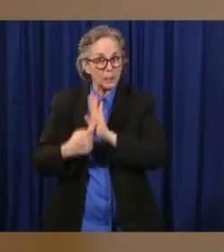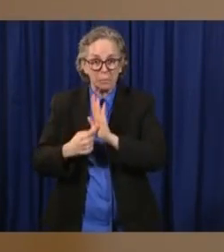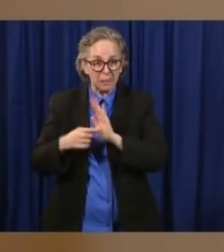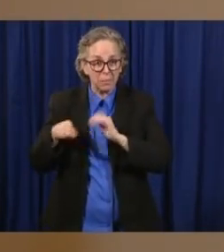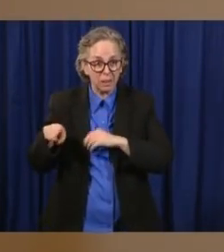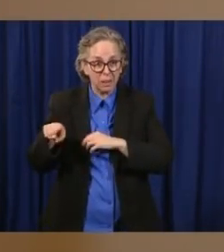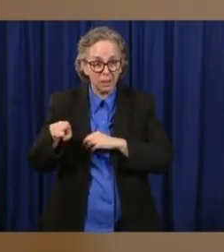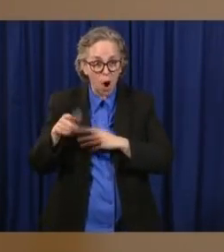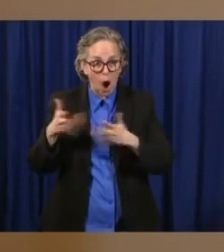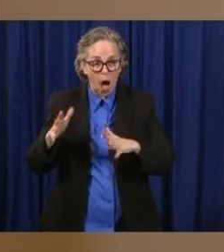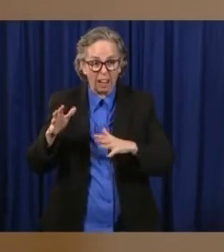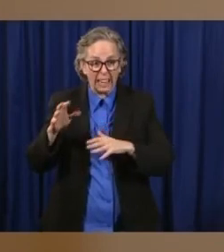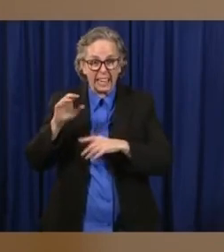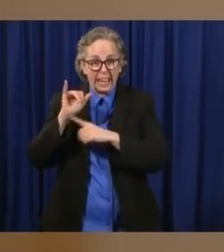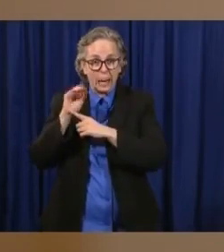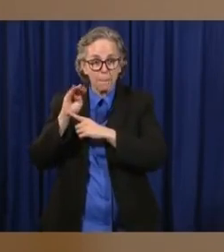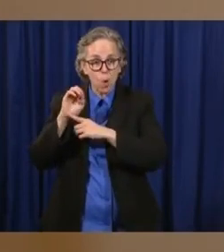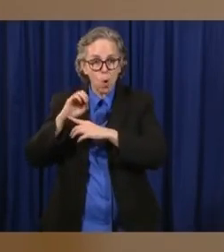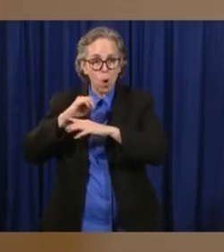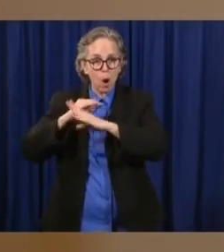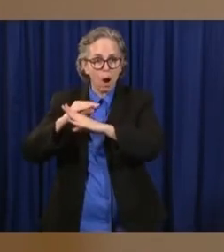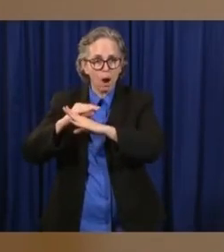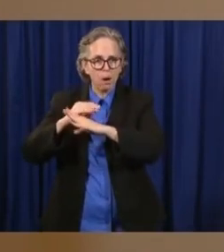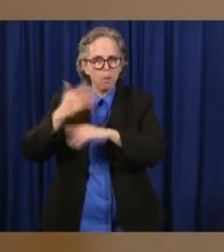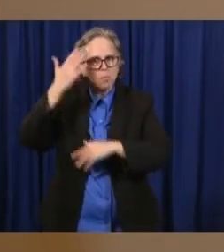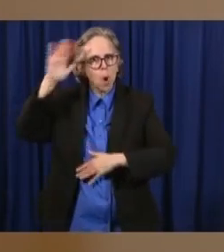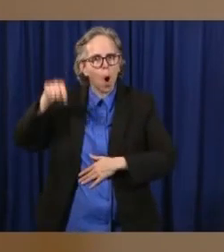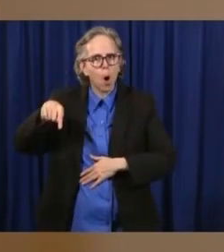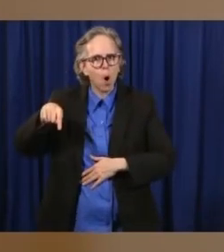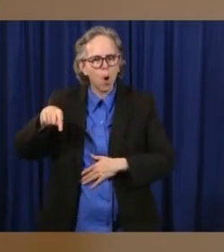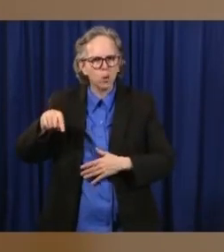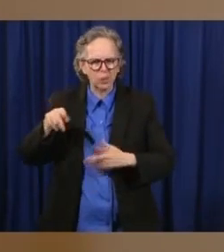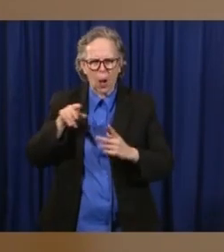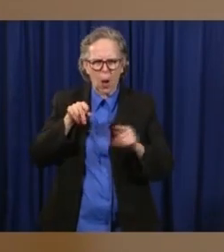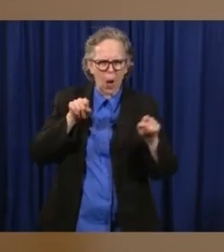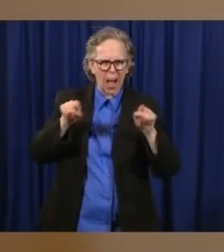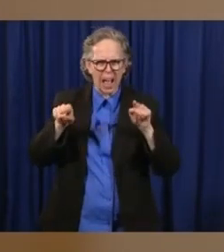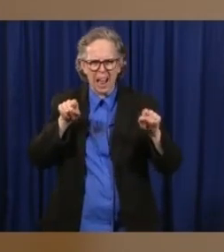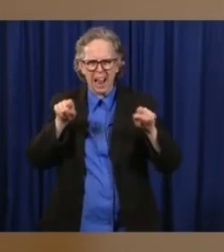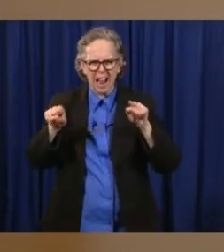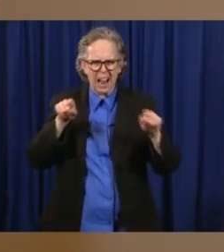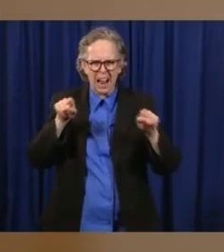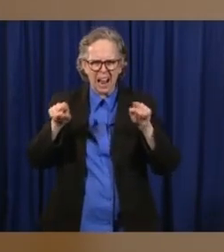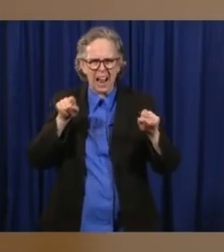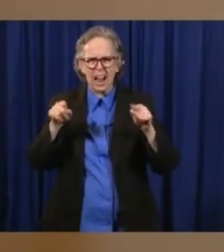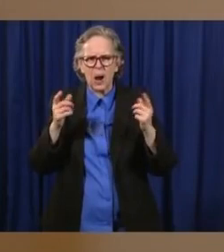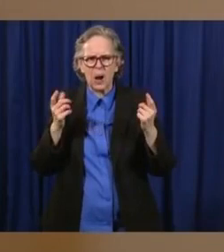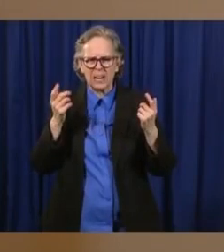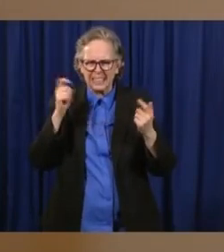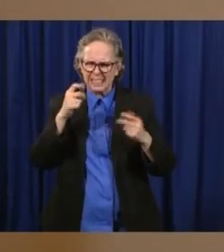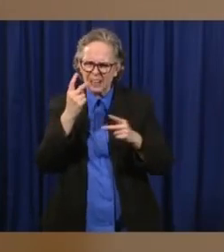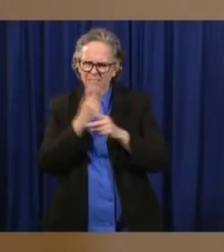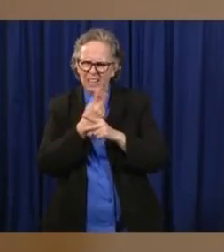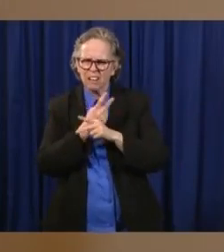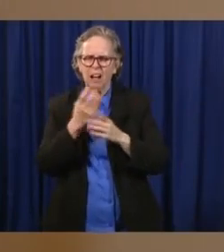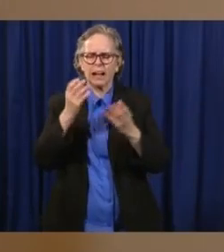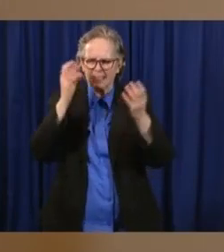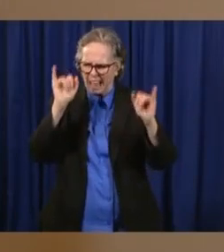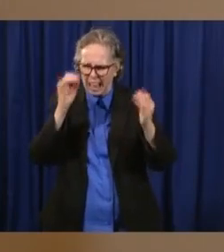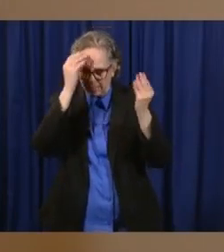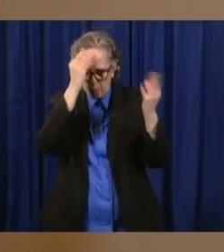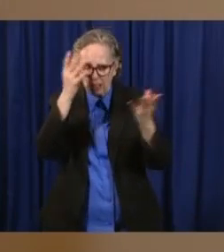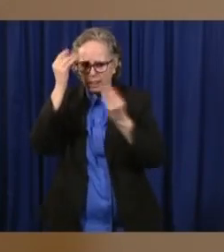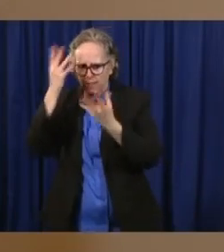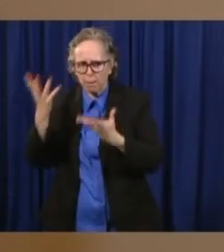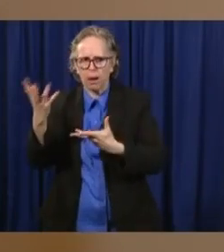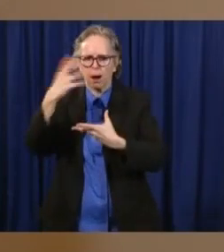are. So much of using that guidance, they're just like I am developing the guidance on that, but our ability to do it is